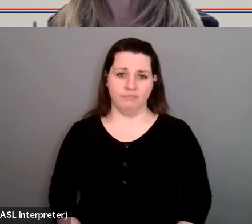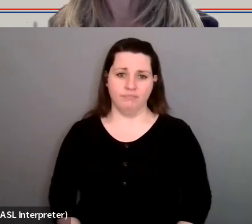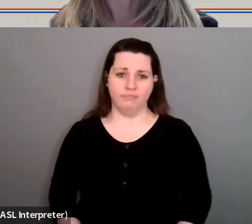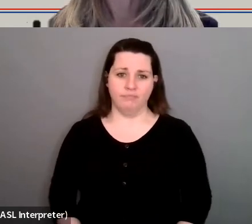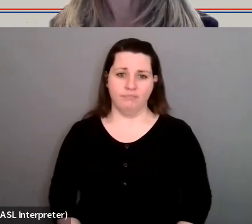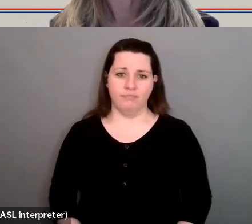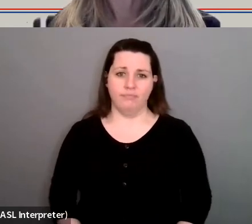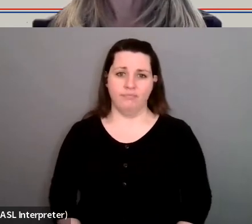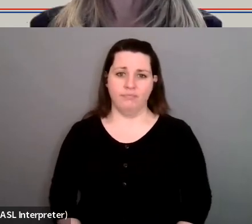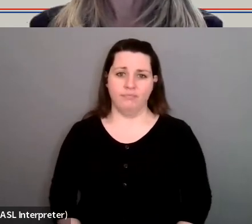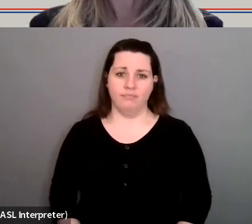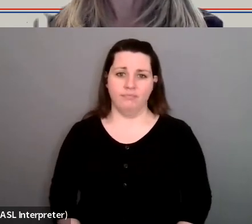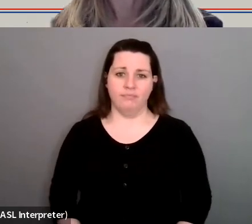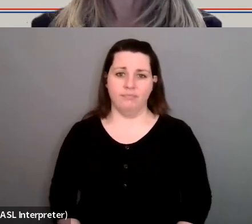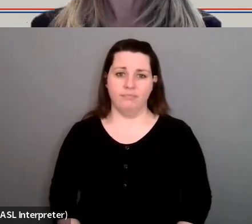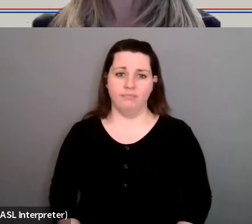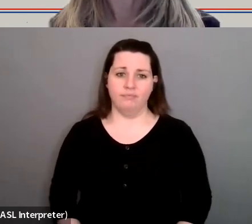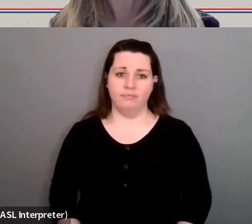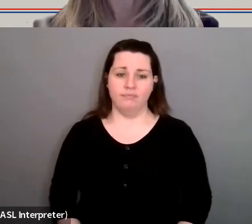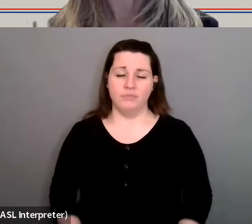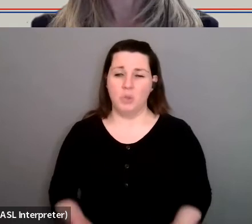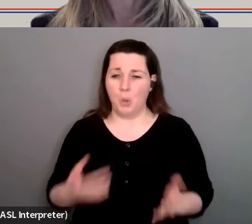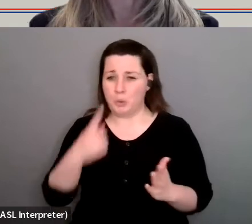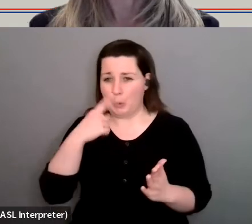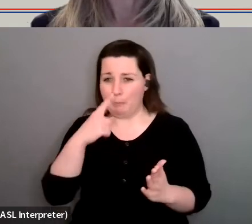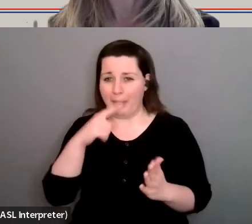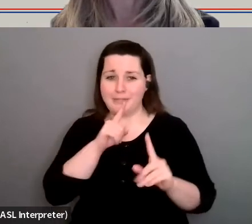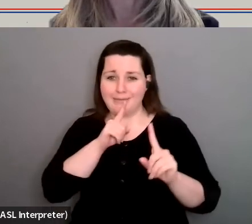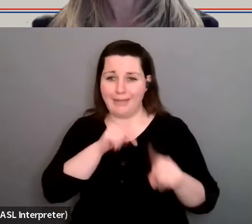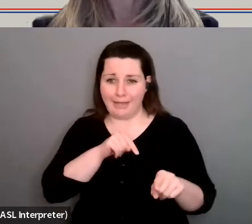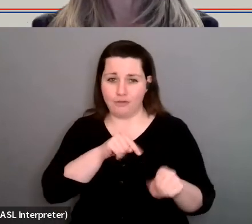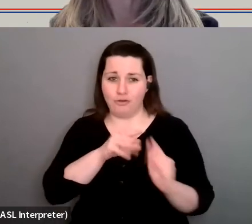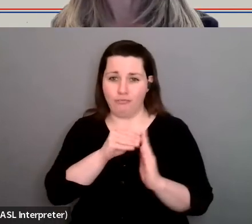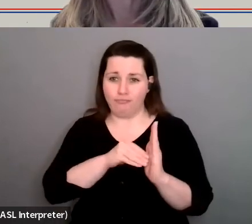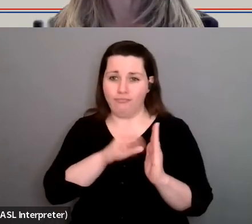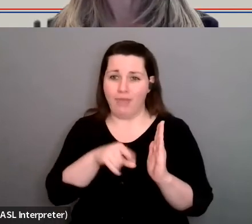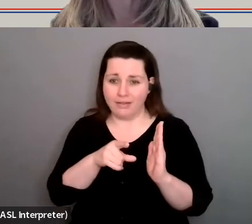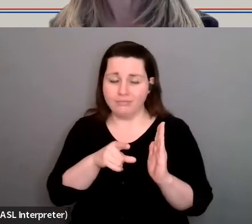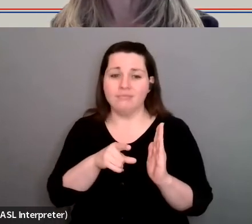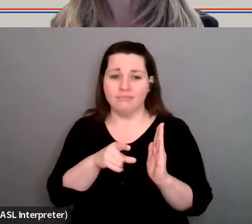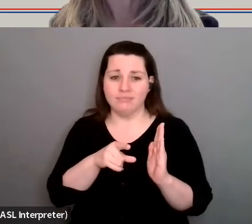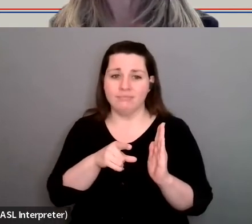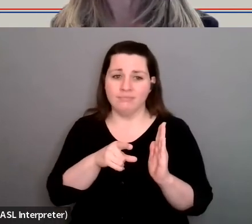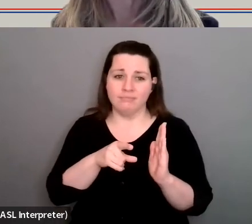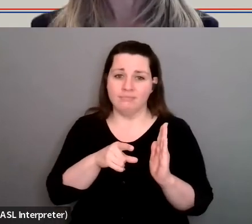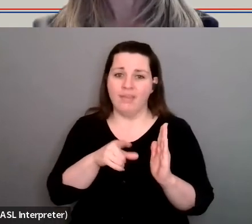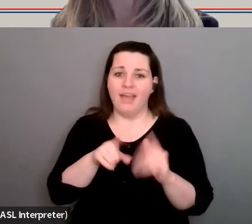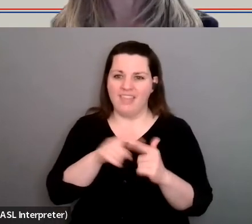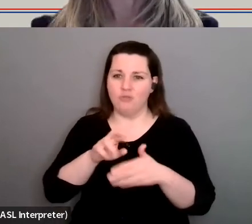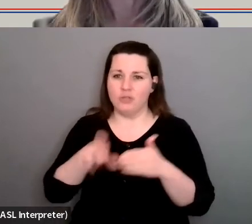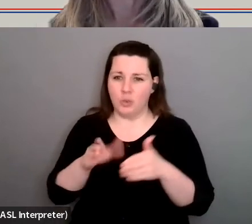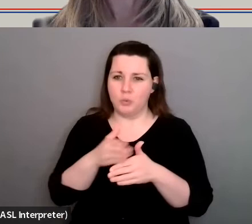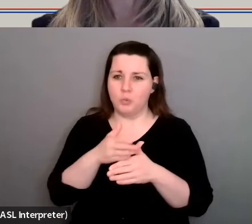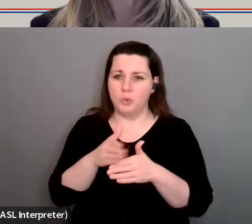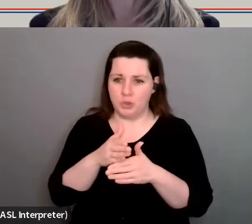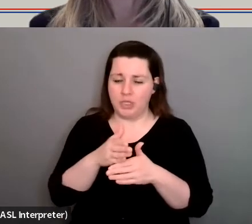There we go. So if you could just take a minute to fill out the poll question, and we will share those results here